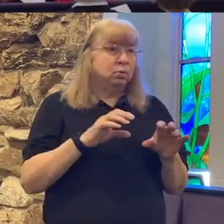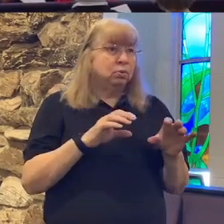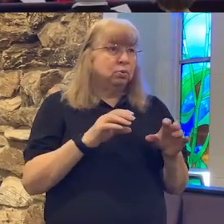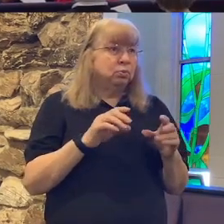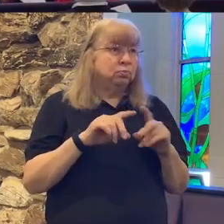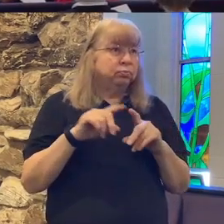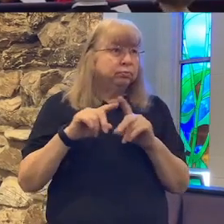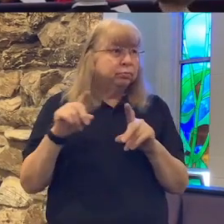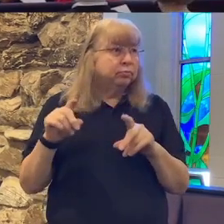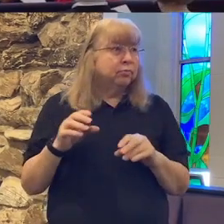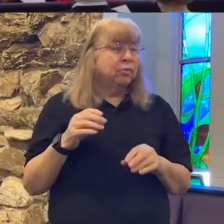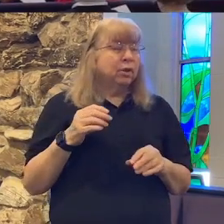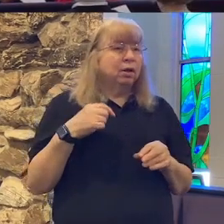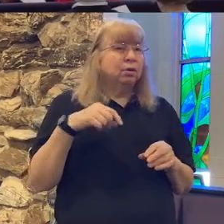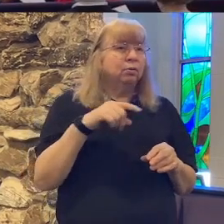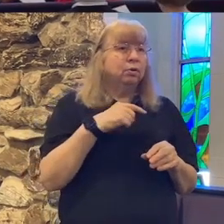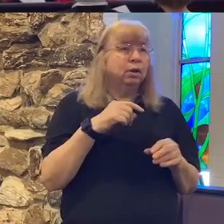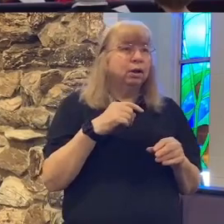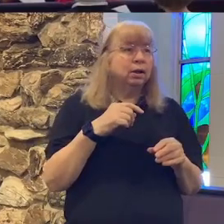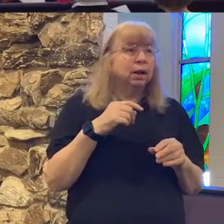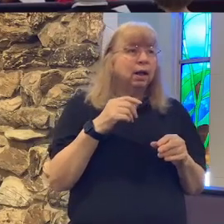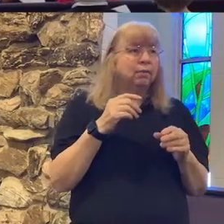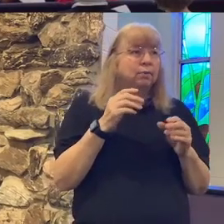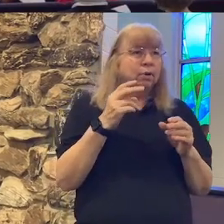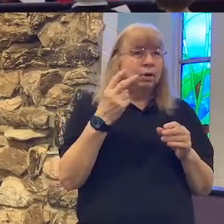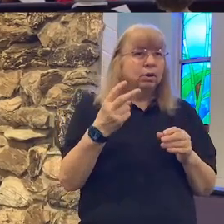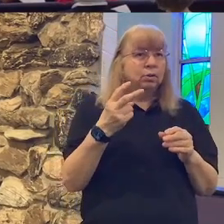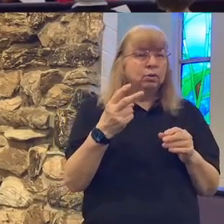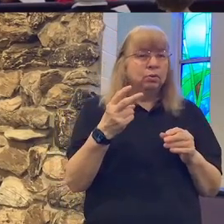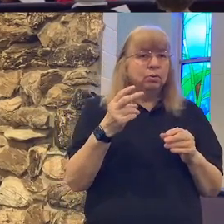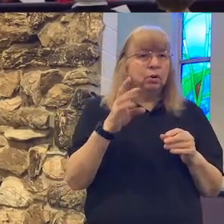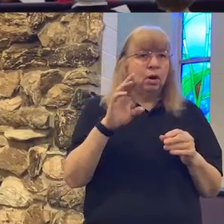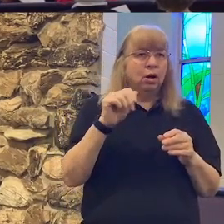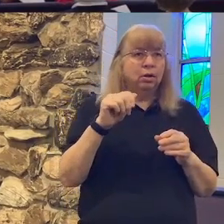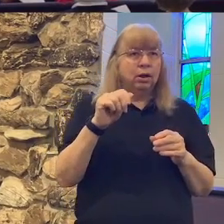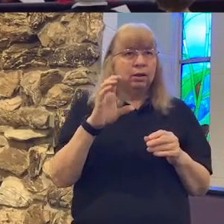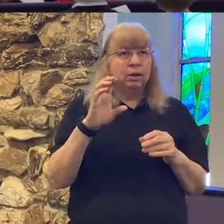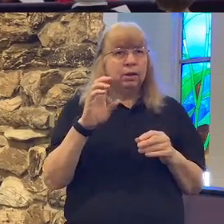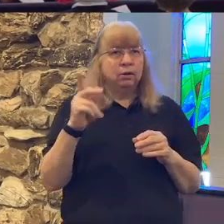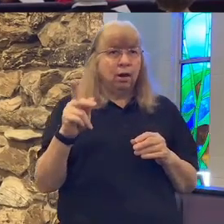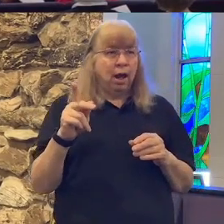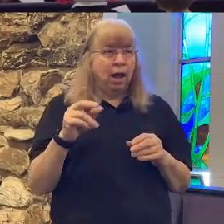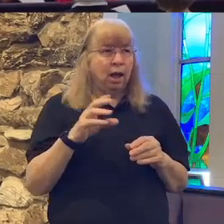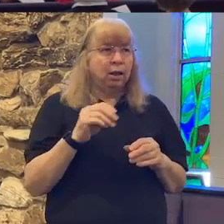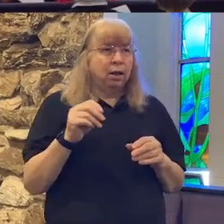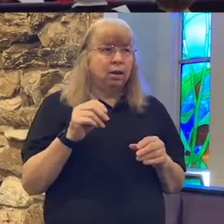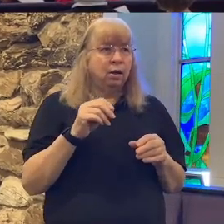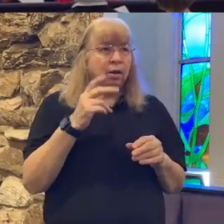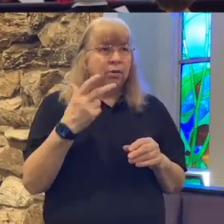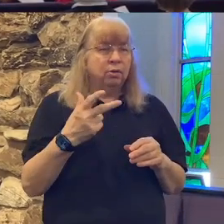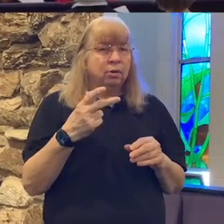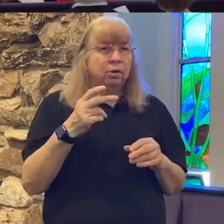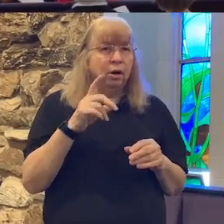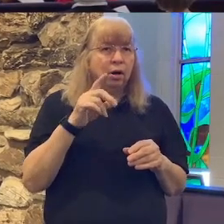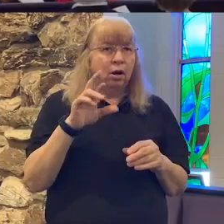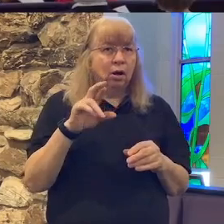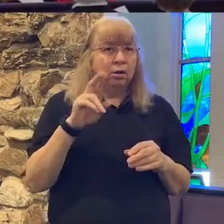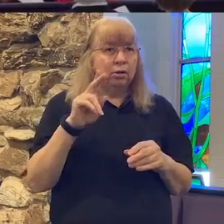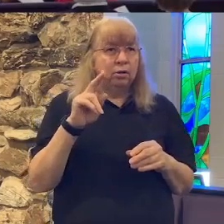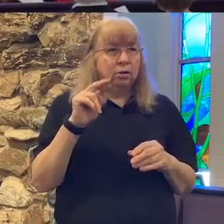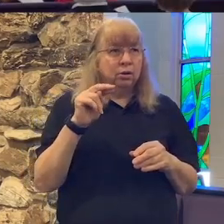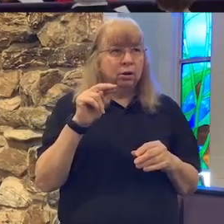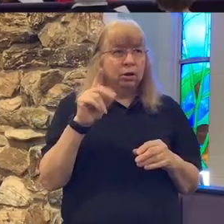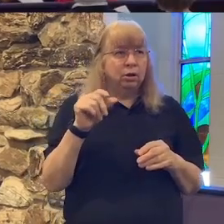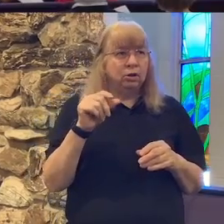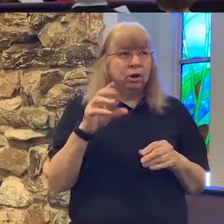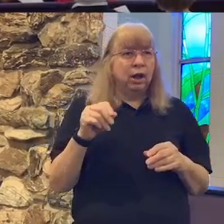going to leave about two racks being cooked on a third run, and he decided that's not good enough. So, he's taken it upon himself to contact